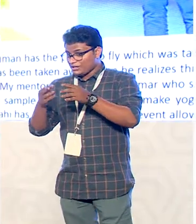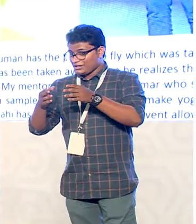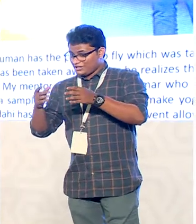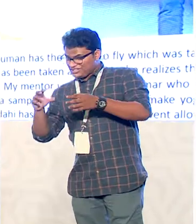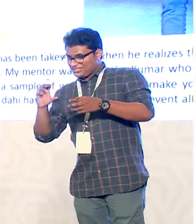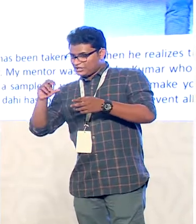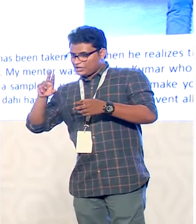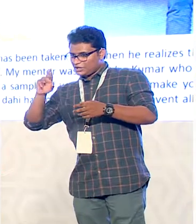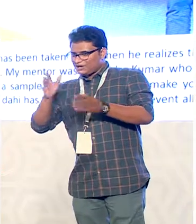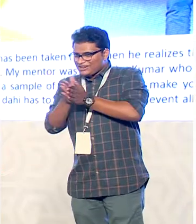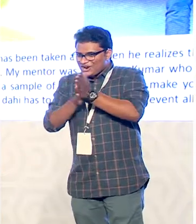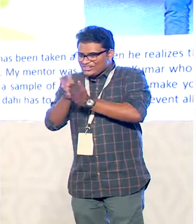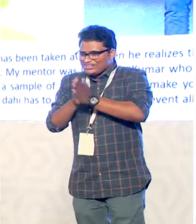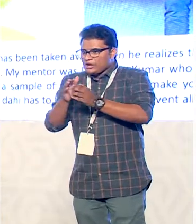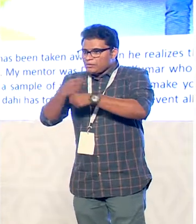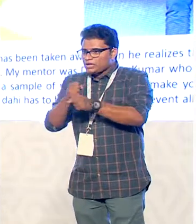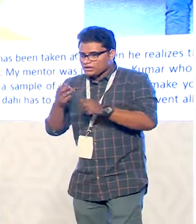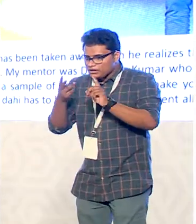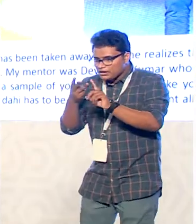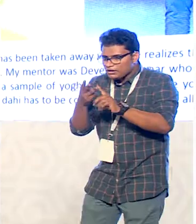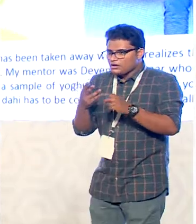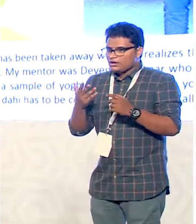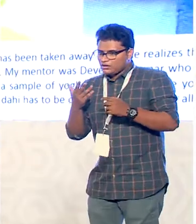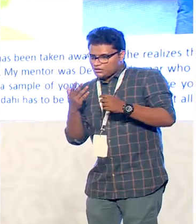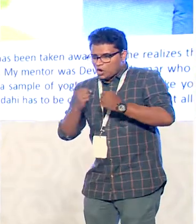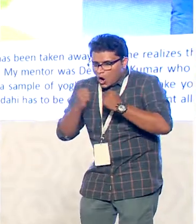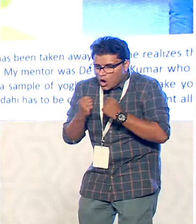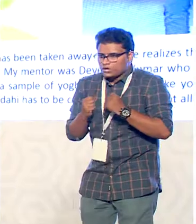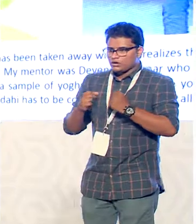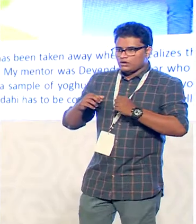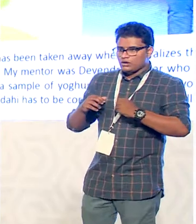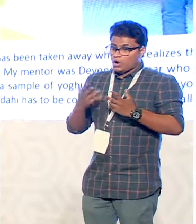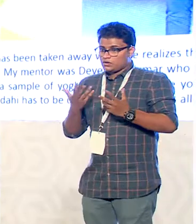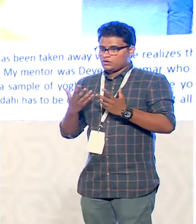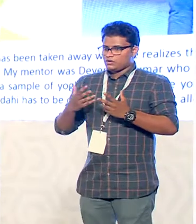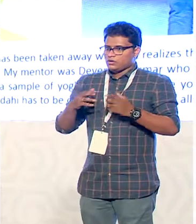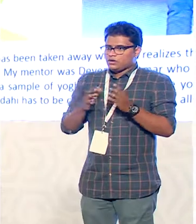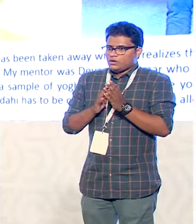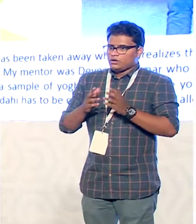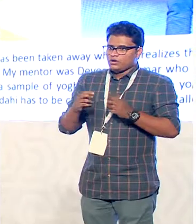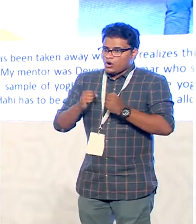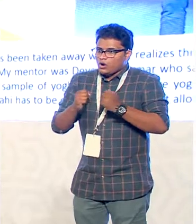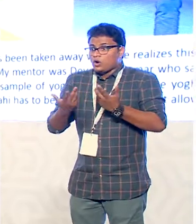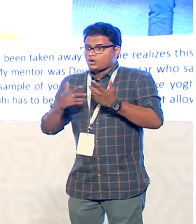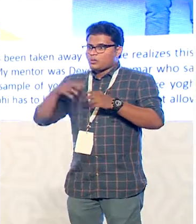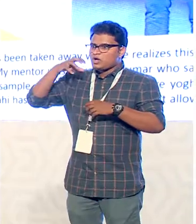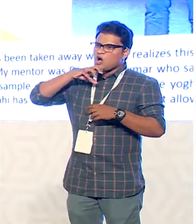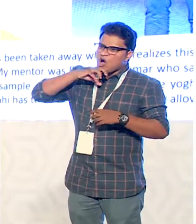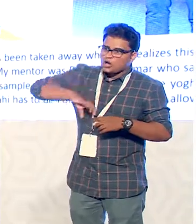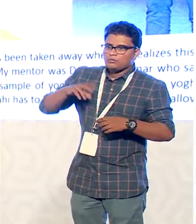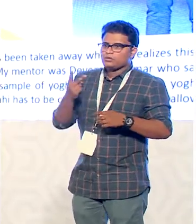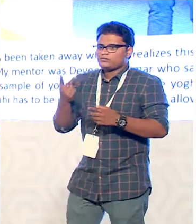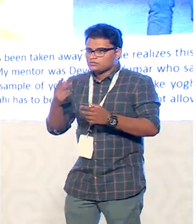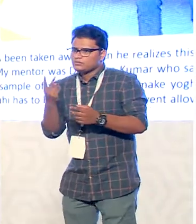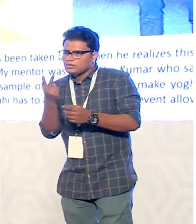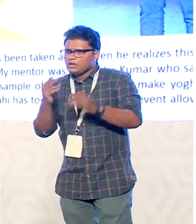too cold, it won't set. And if it's too hot, it won't set. And that again is what the extended activity